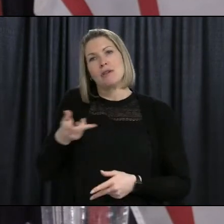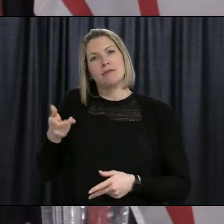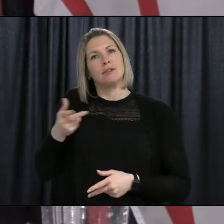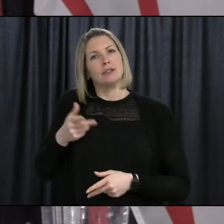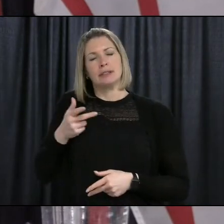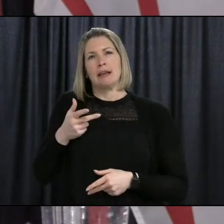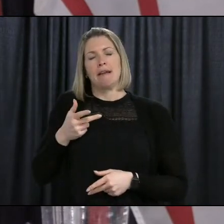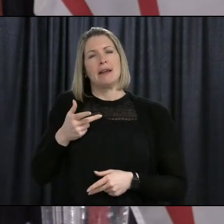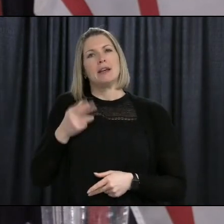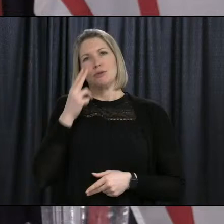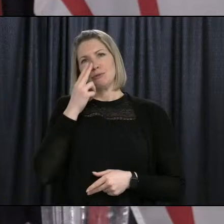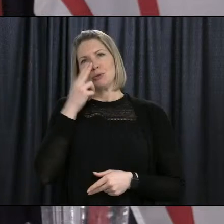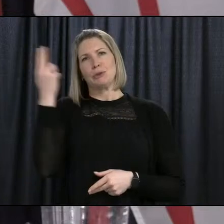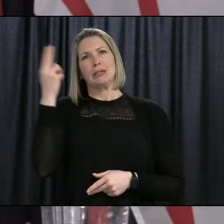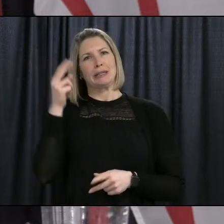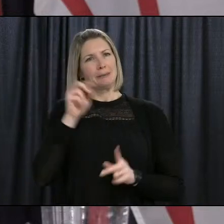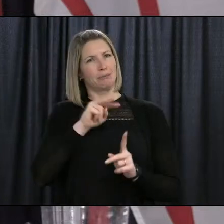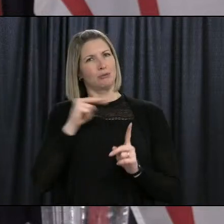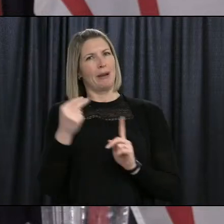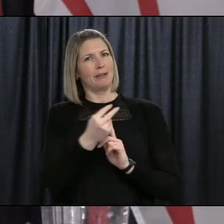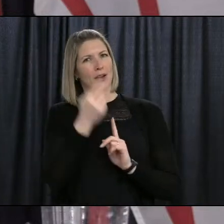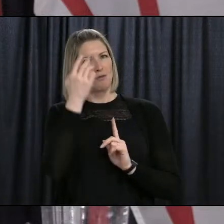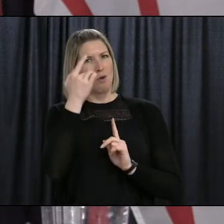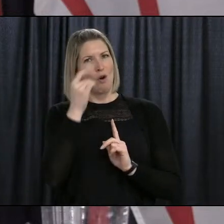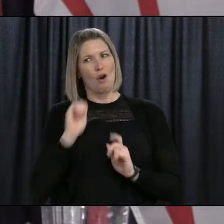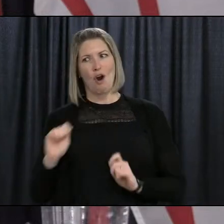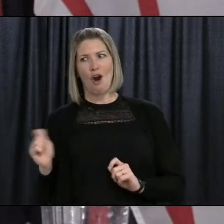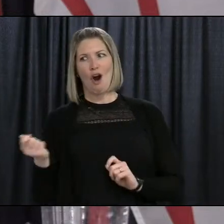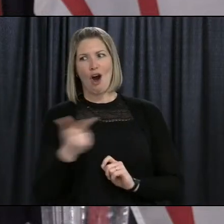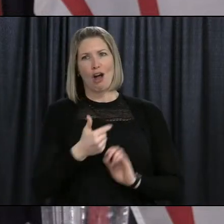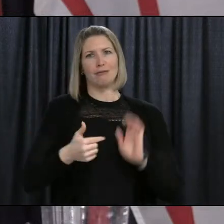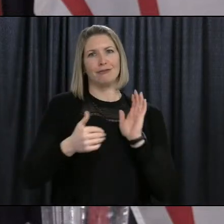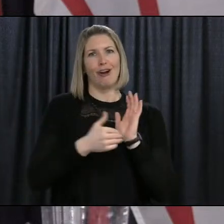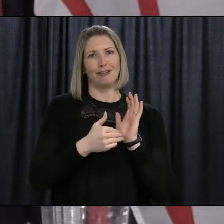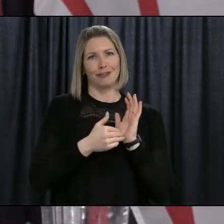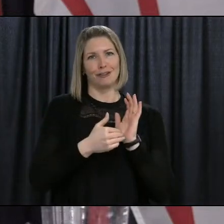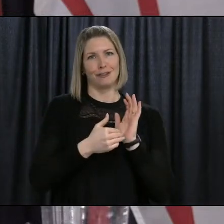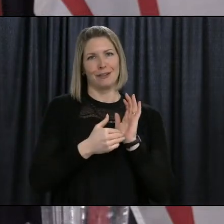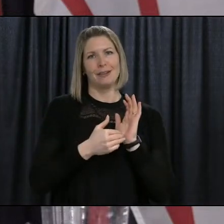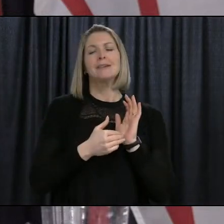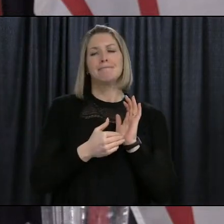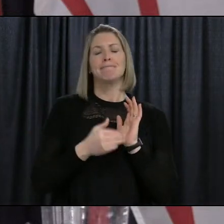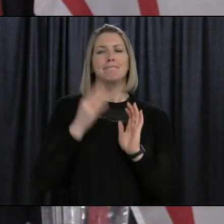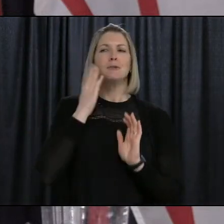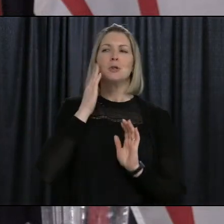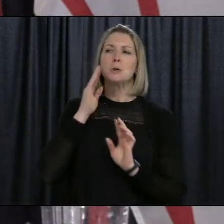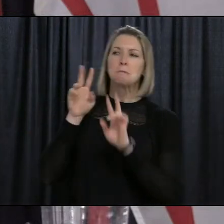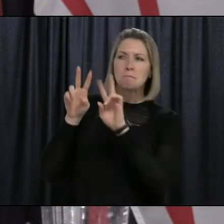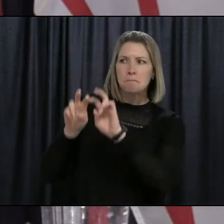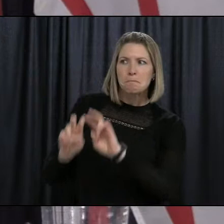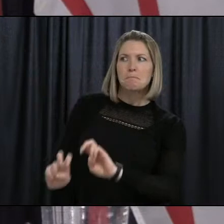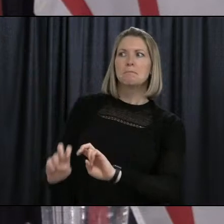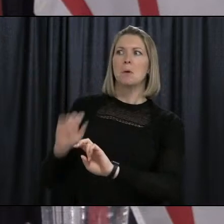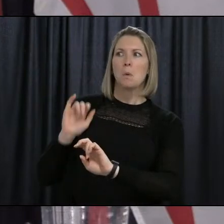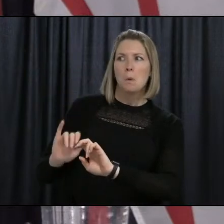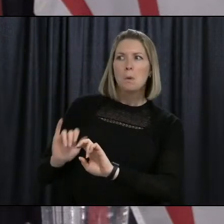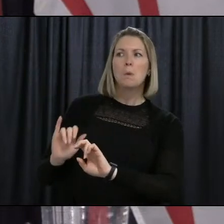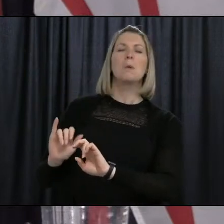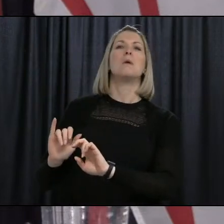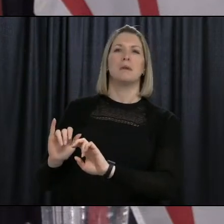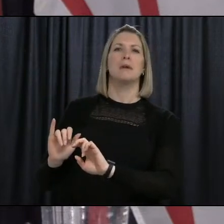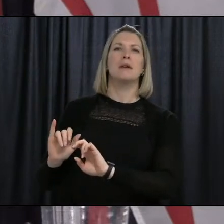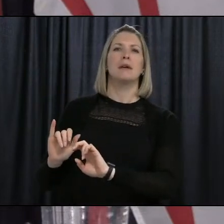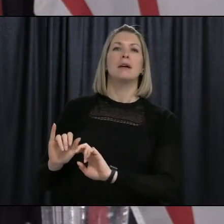measures taken, the travel restrictions that have been put in place over the last year, all have been tough decisions made with the health and